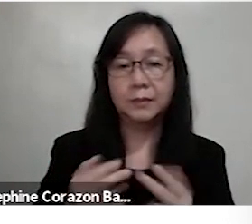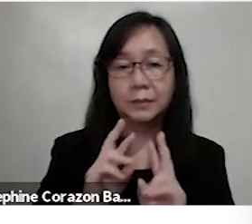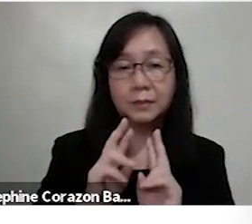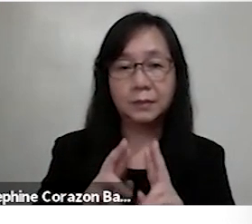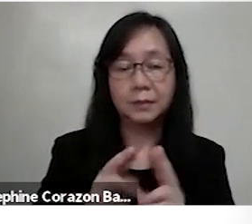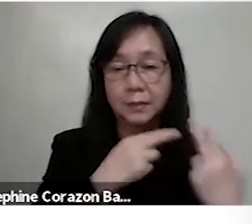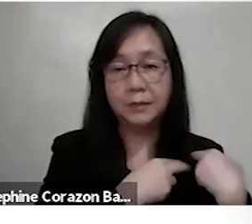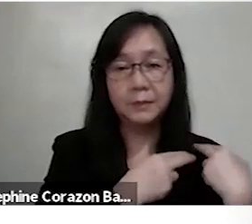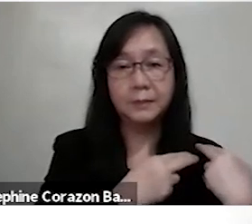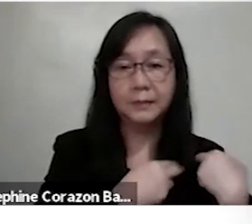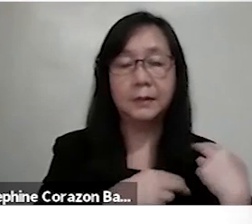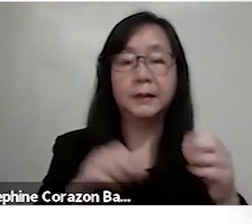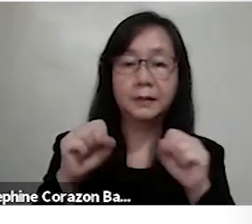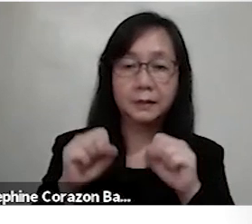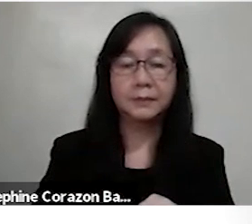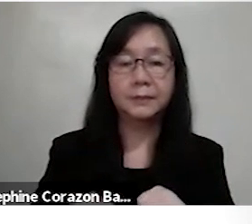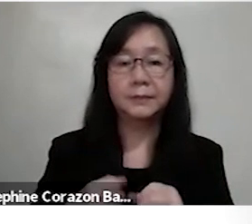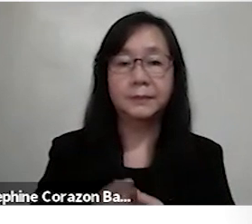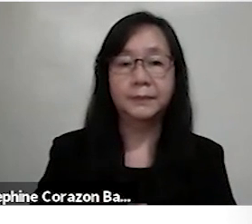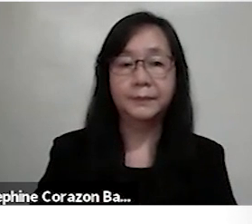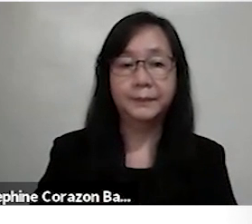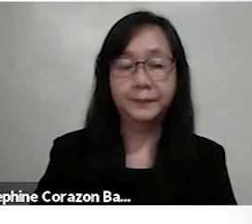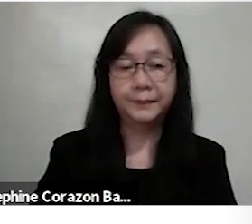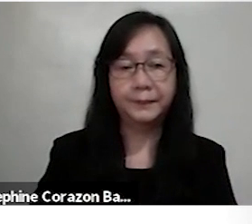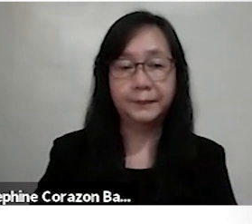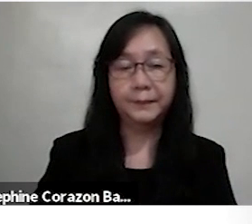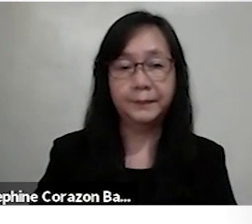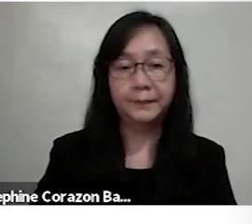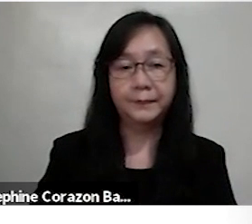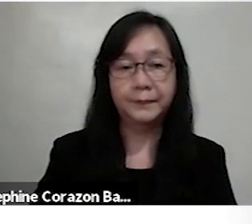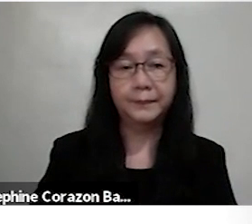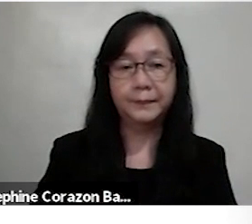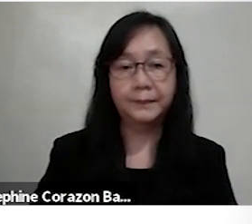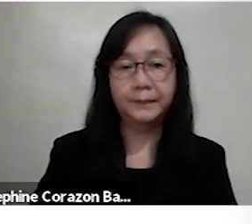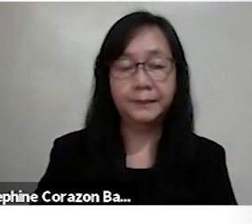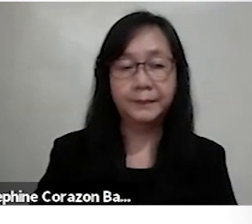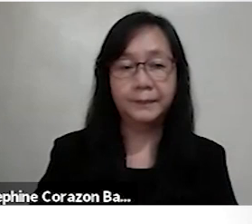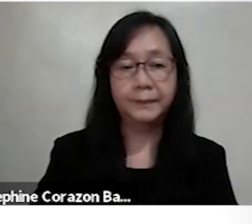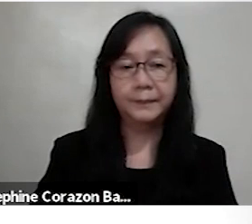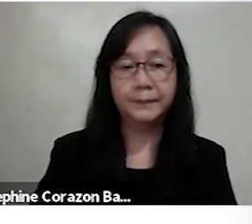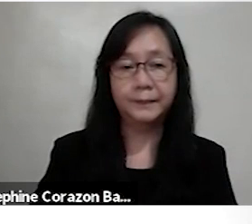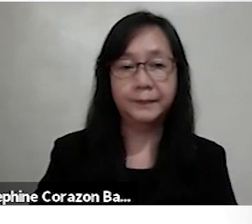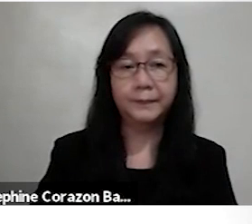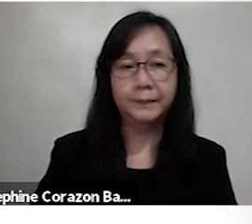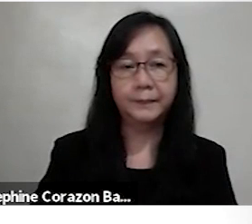lead any advocacy implementation in the country. So data-based